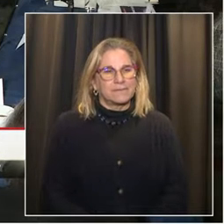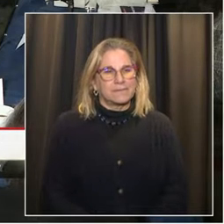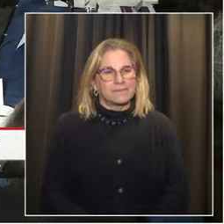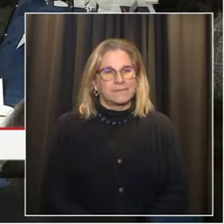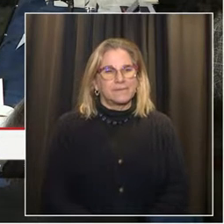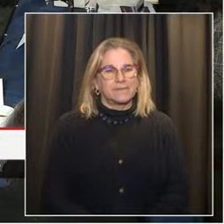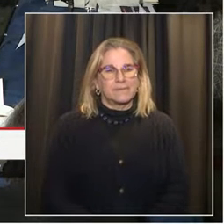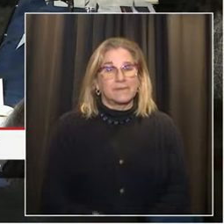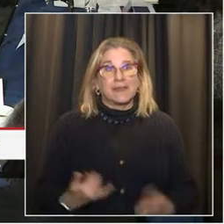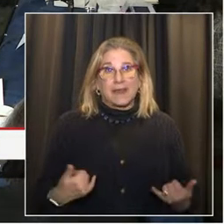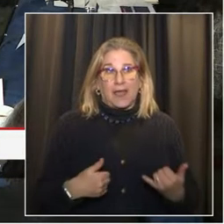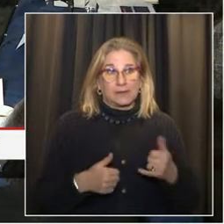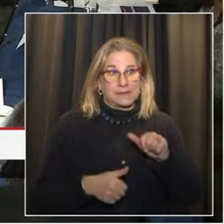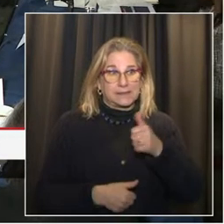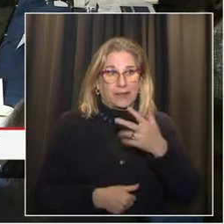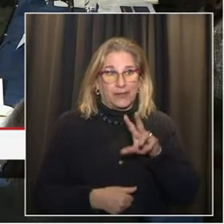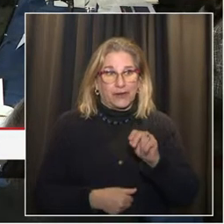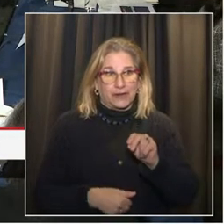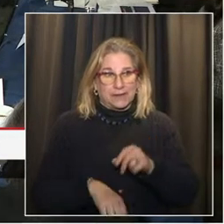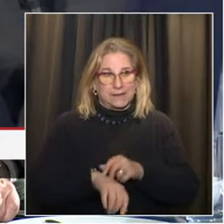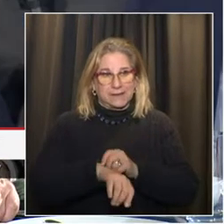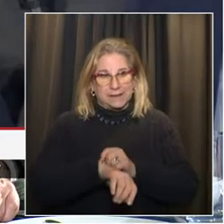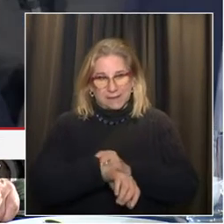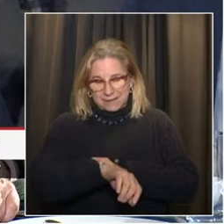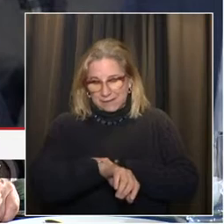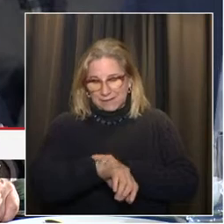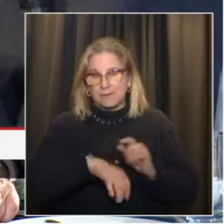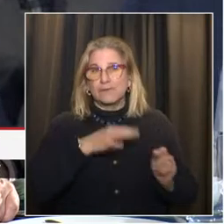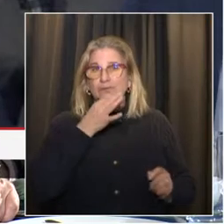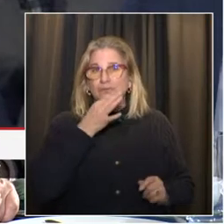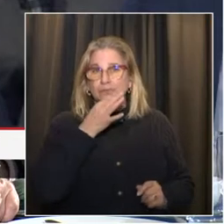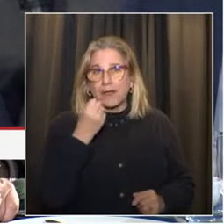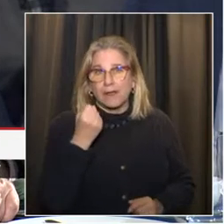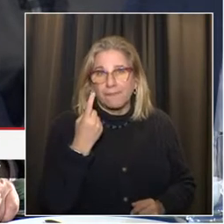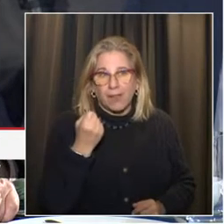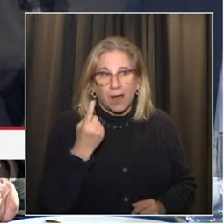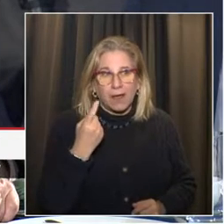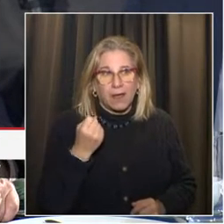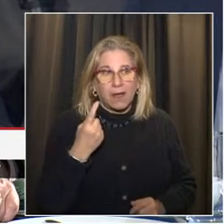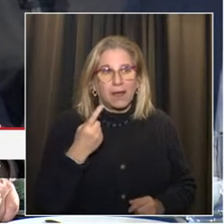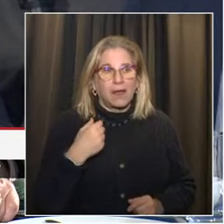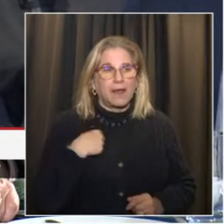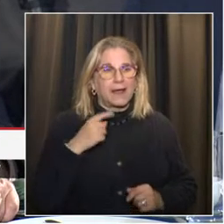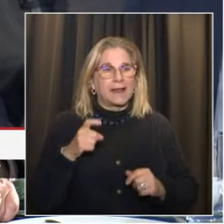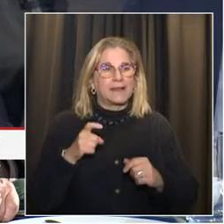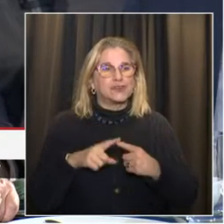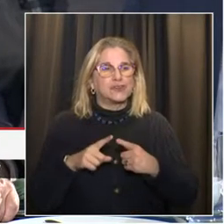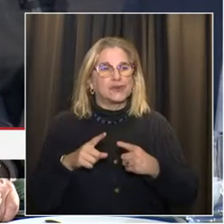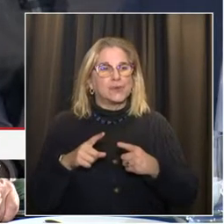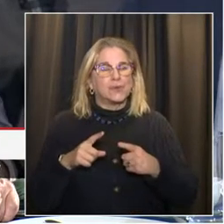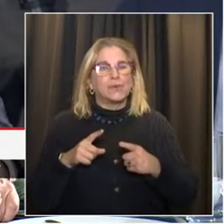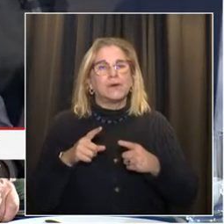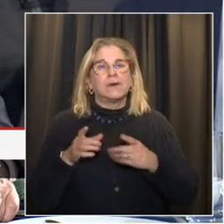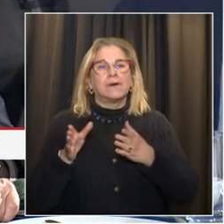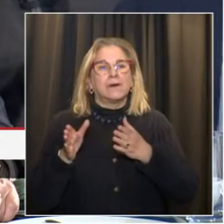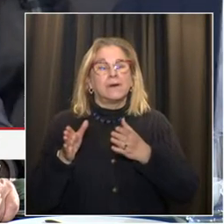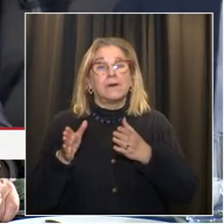11, and I have a hunch that we're going to be more than a half an hour on public safety. So why don't we turn to public safety?